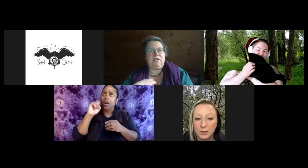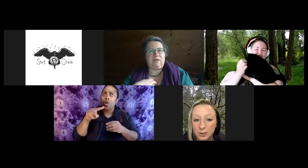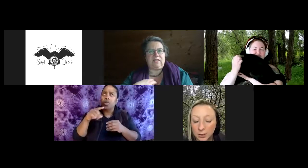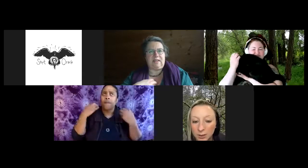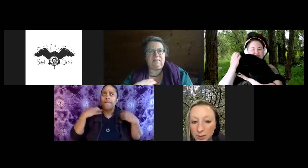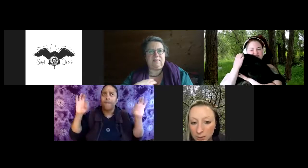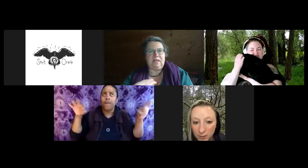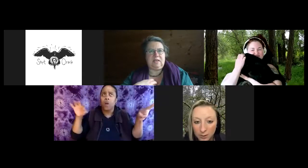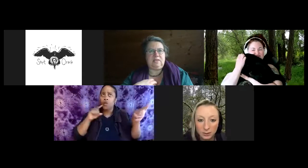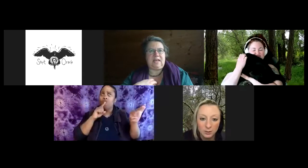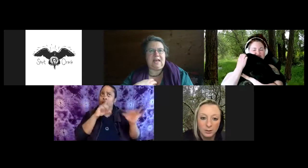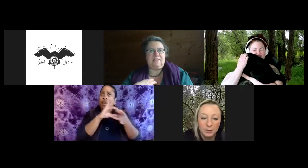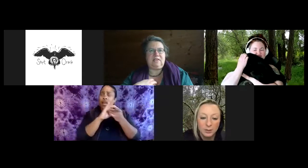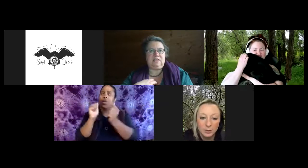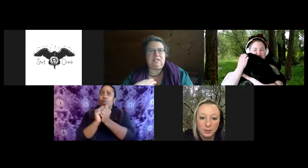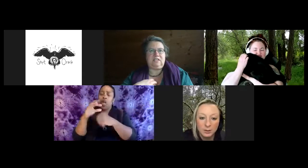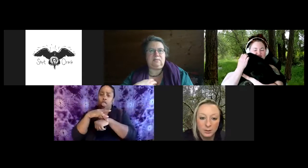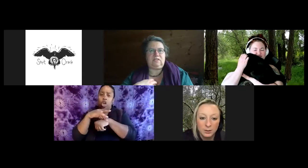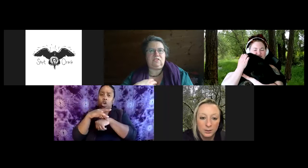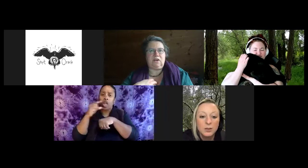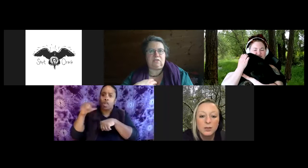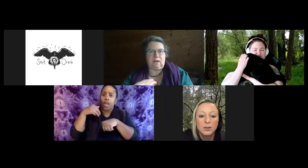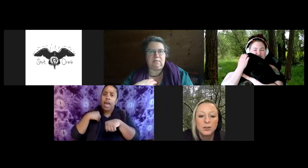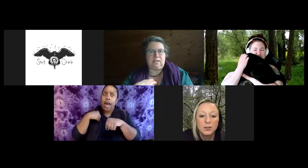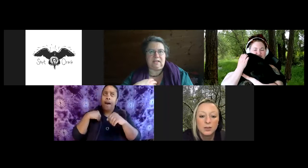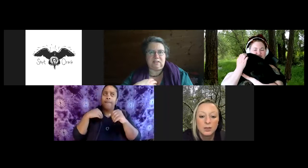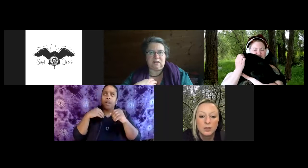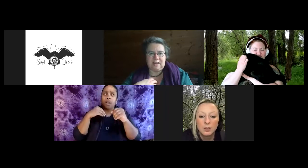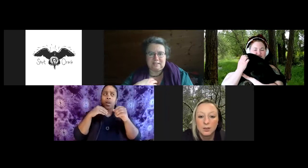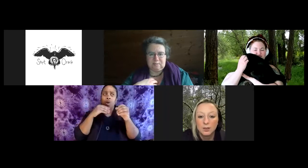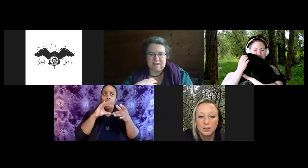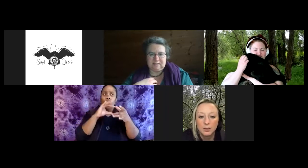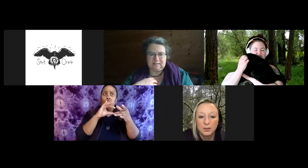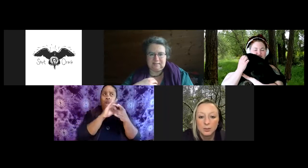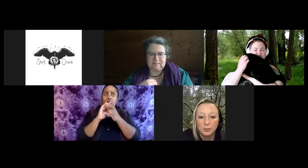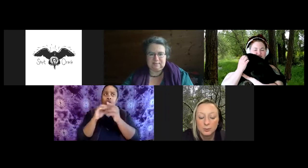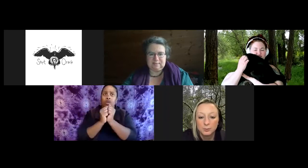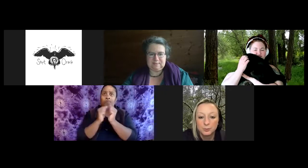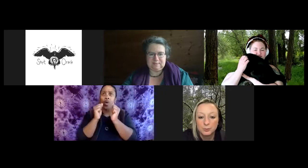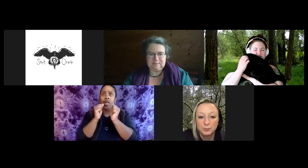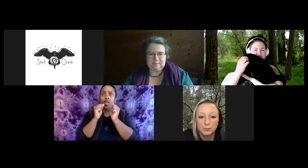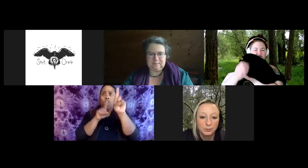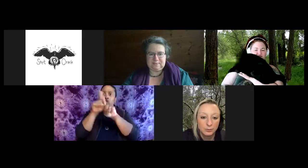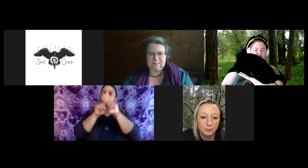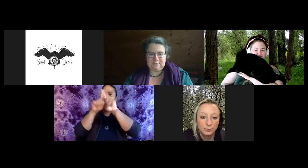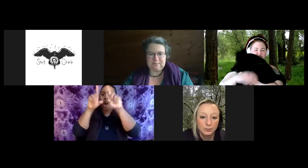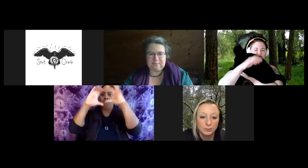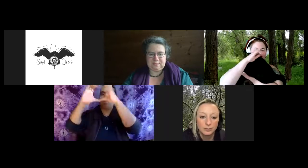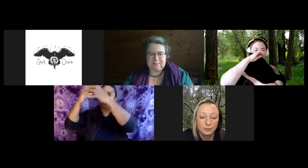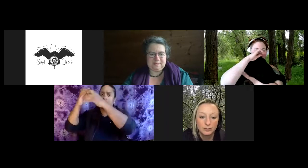clearly are earthy. Do they have any relationship with star tribes, like intergalactic beings?